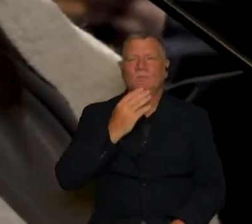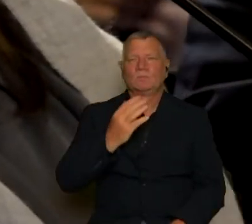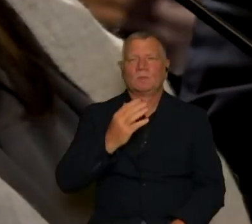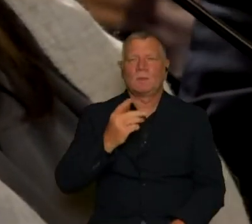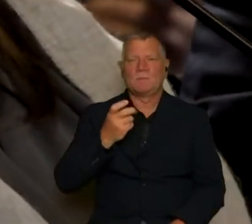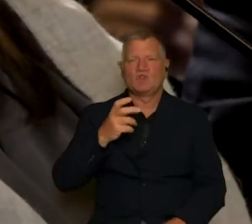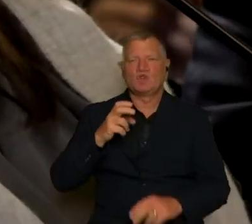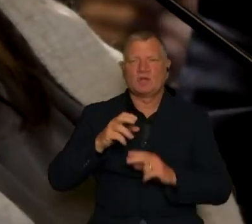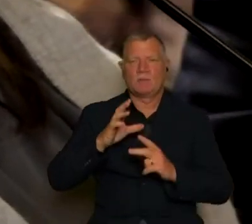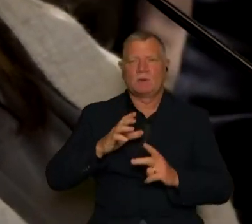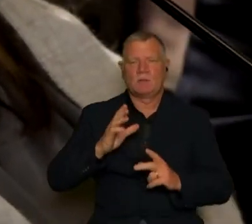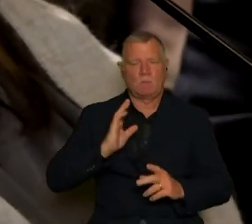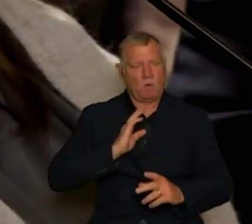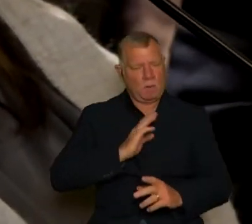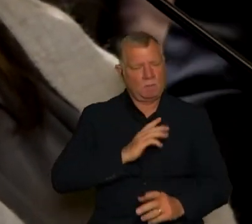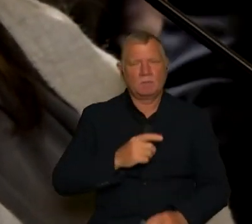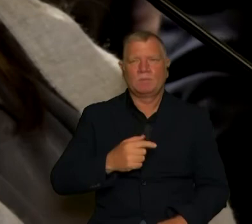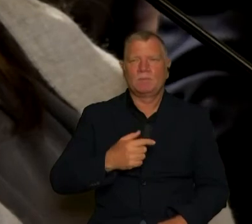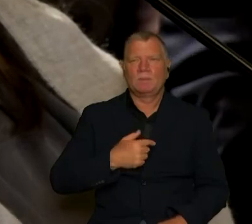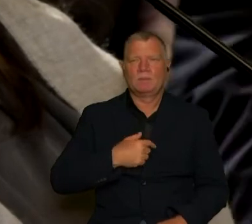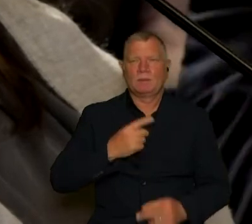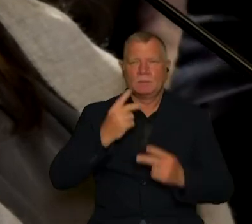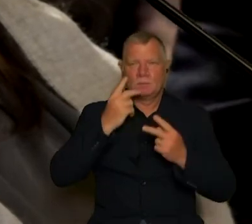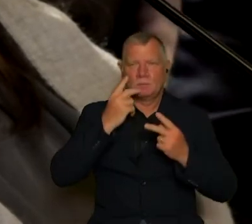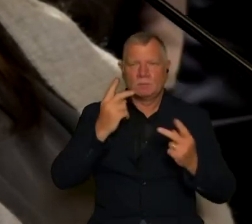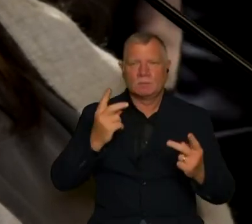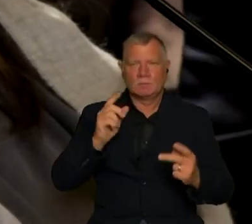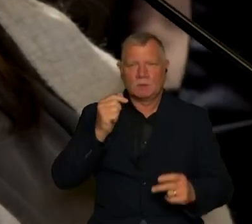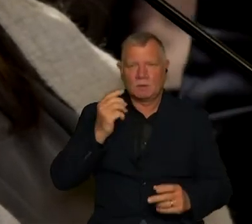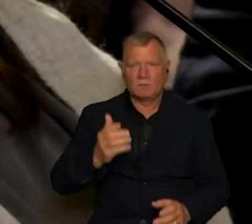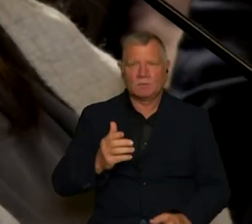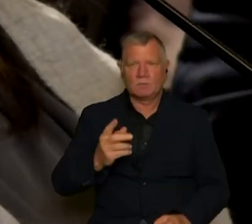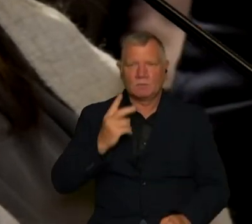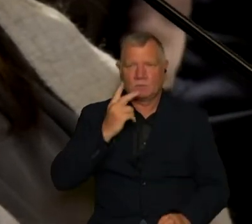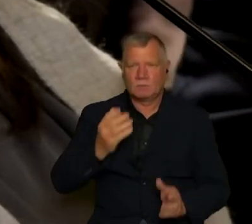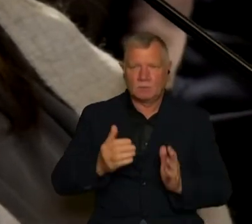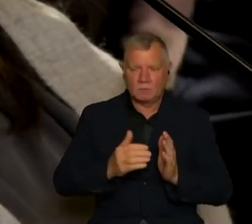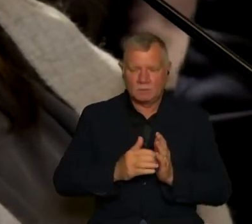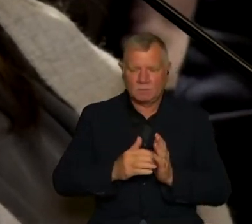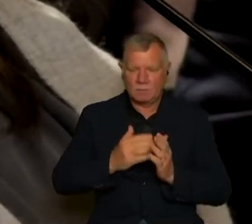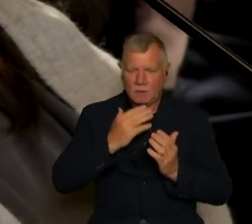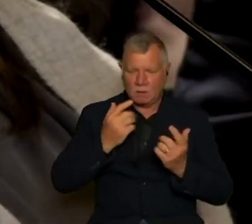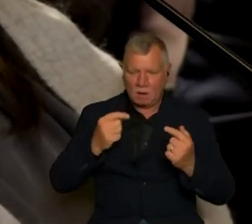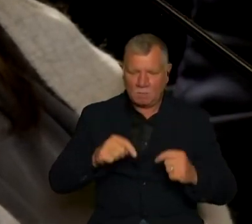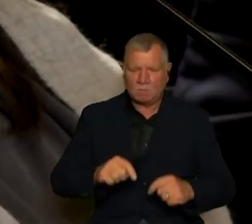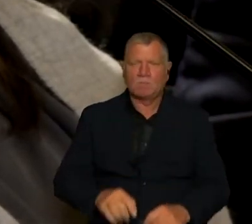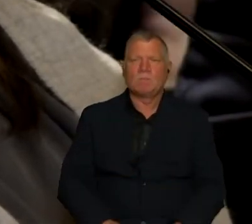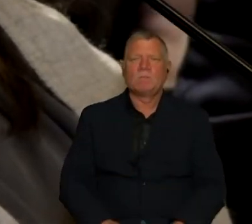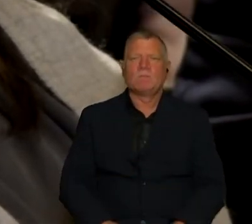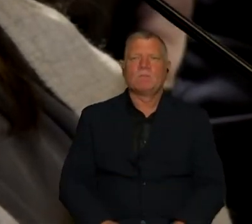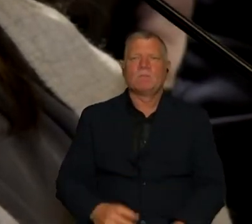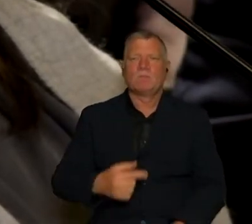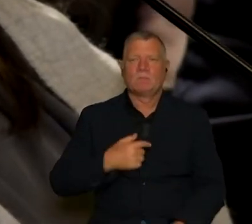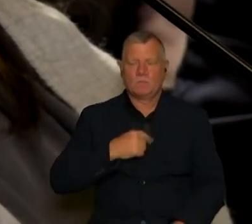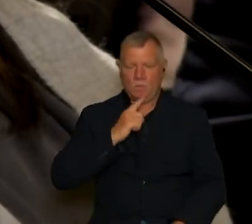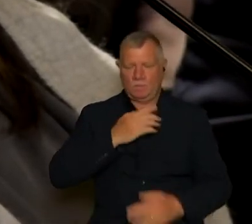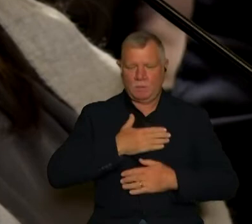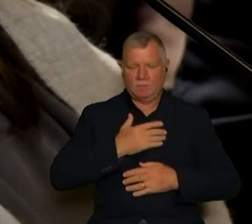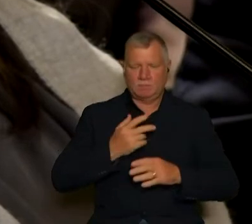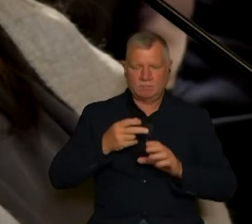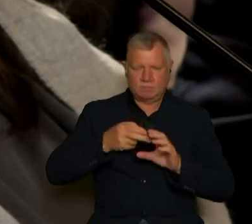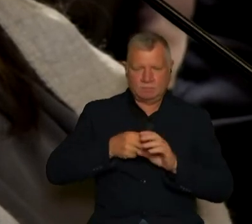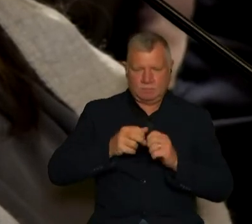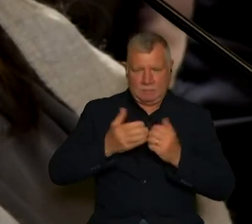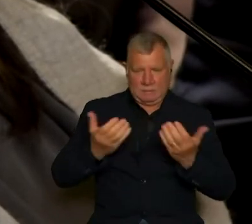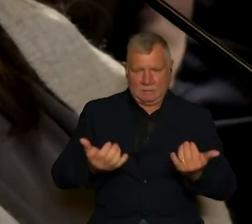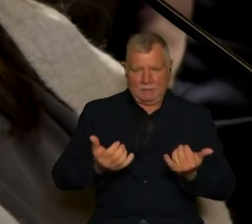Mr. Chairman, board members, members of public, Governor. It's good to see you again. Thank you for being here. It is a pleasure to join you today to provide a